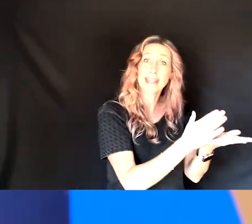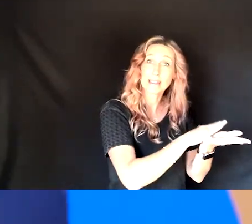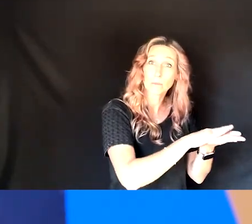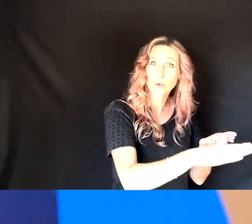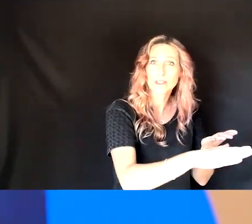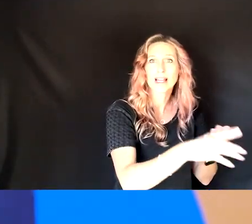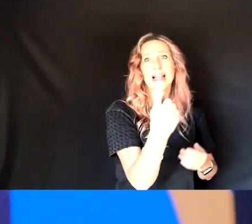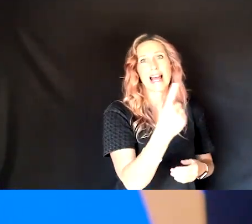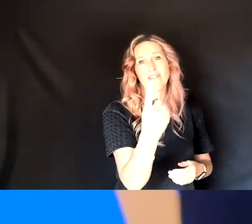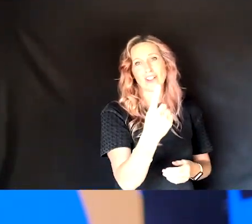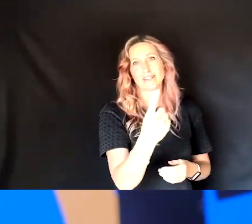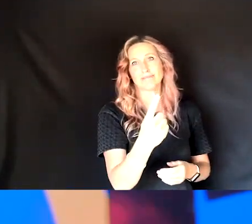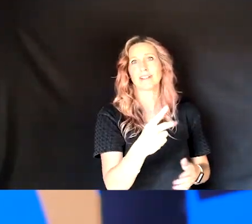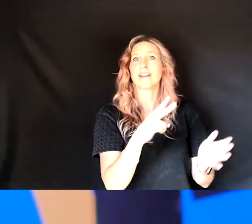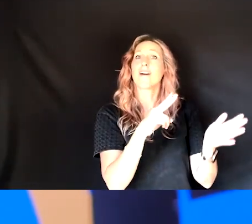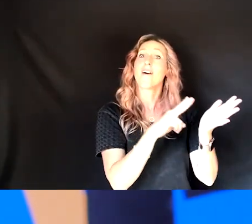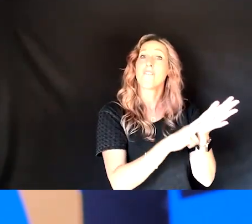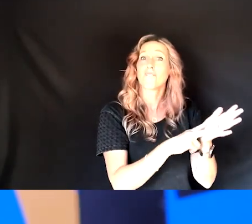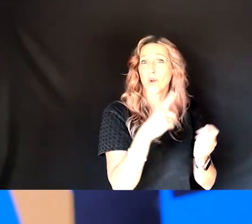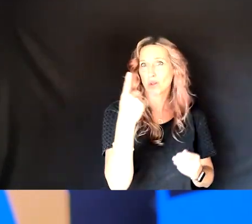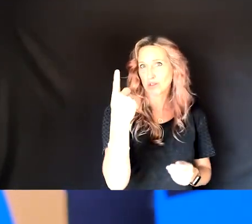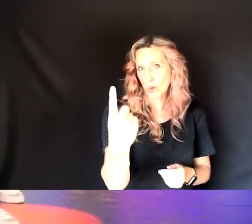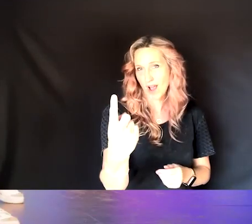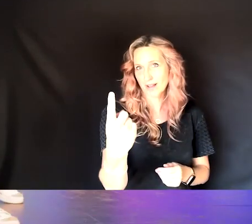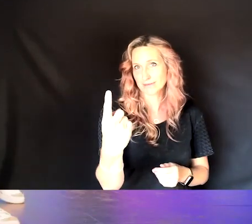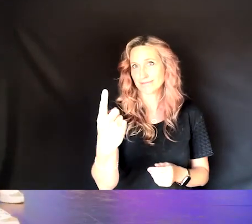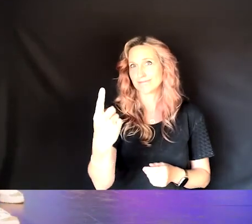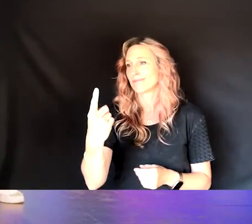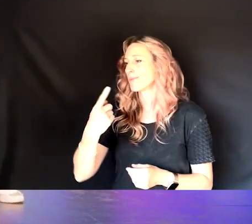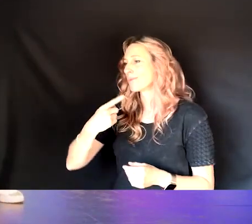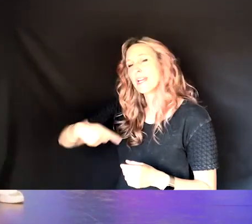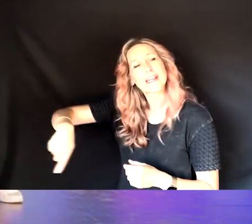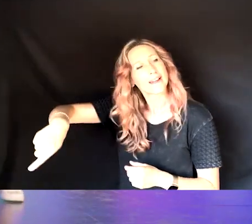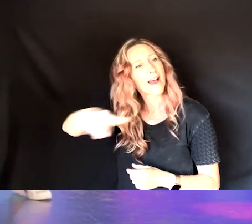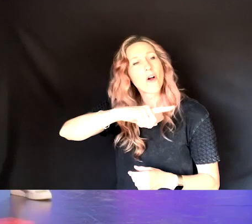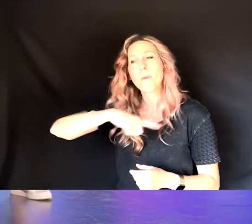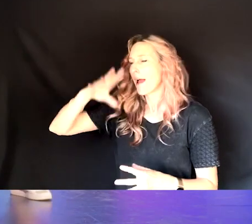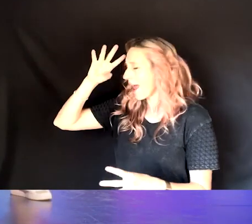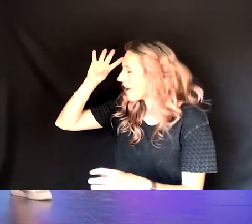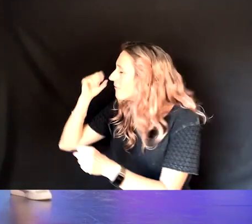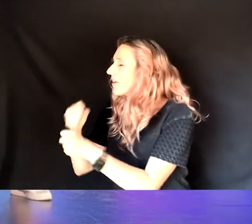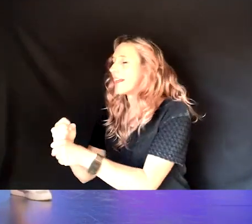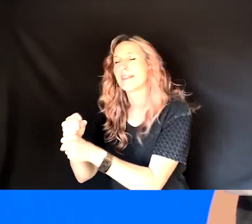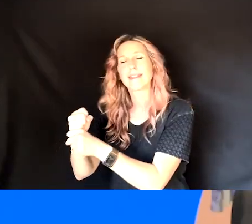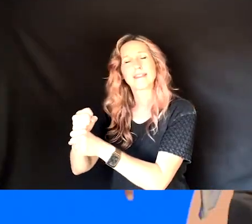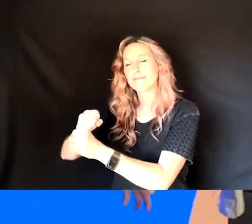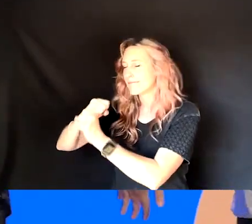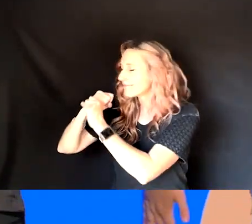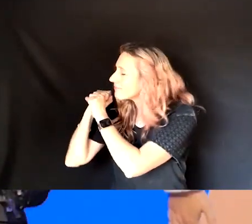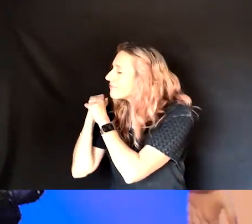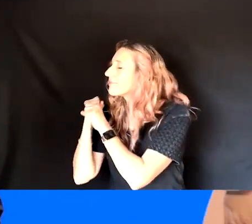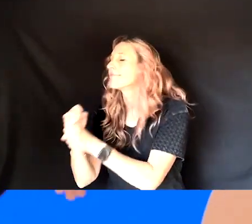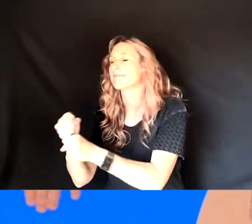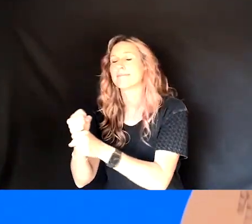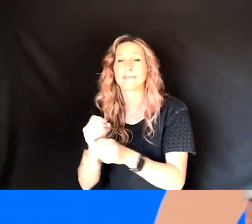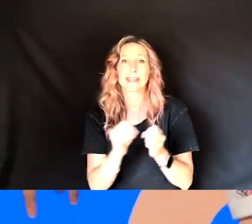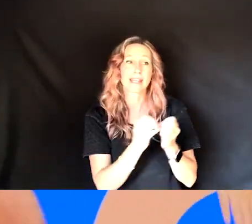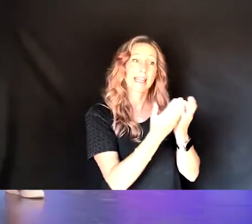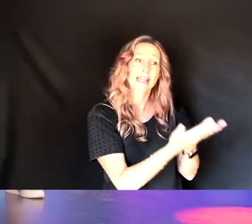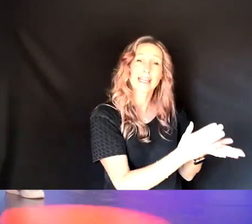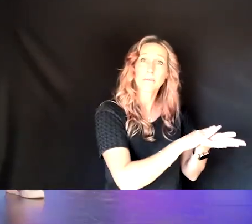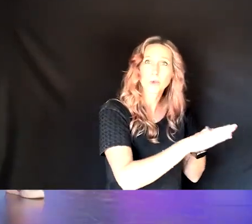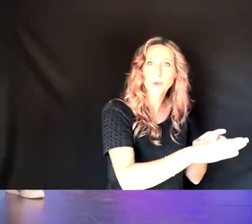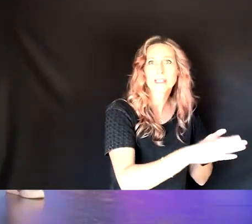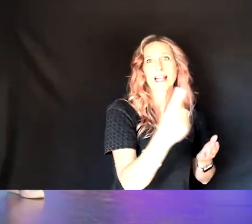faith. Hebrews 11 verse 1. We are about faith. We are about